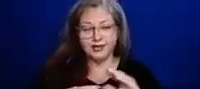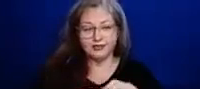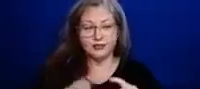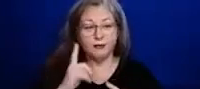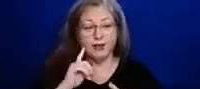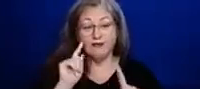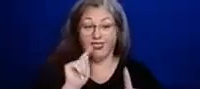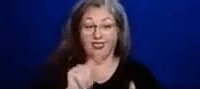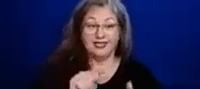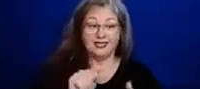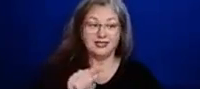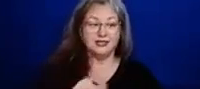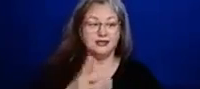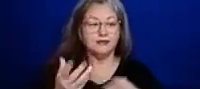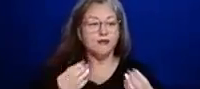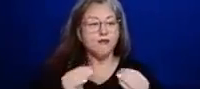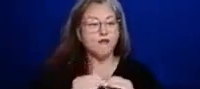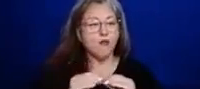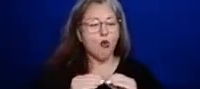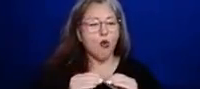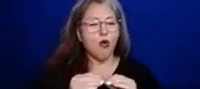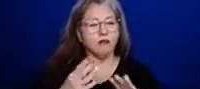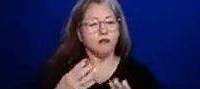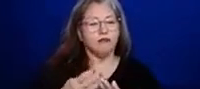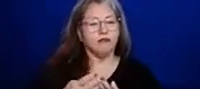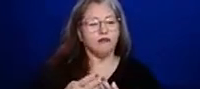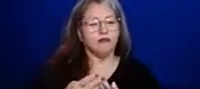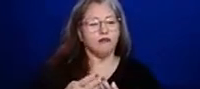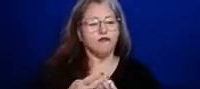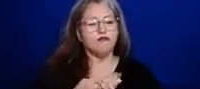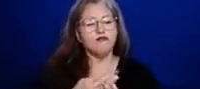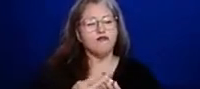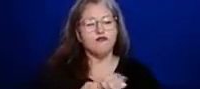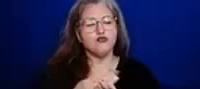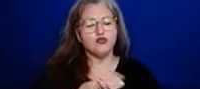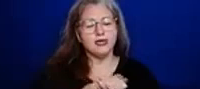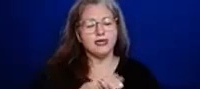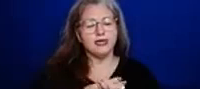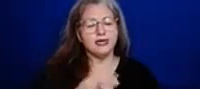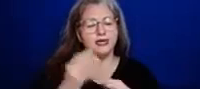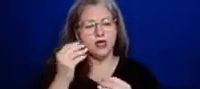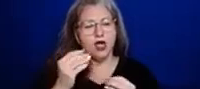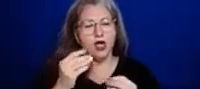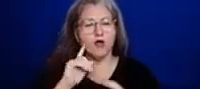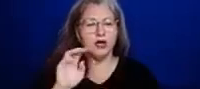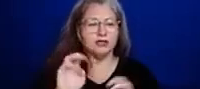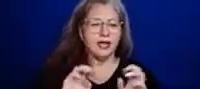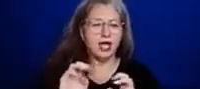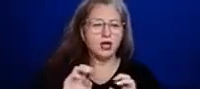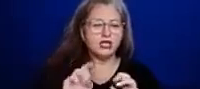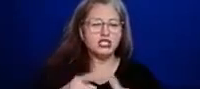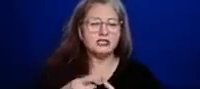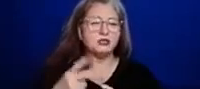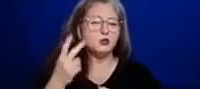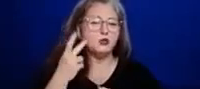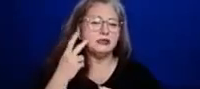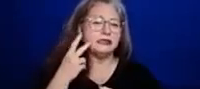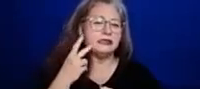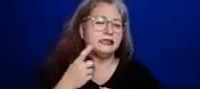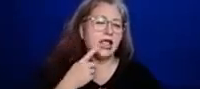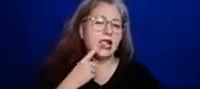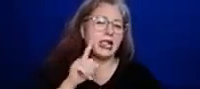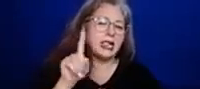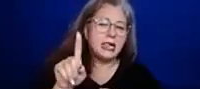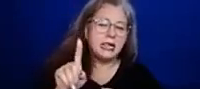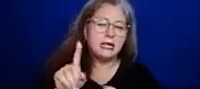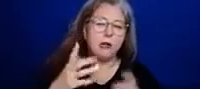piece is more a pretext, you know, to experiment and to see what comes